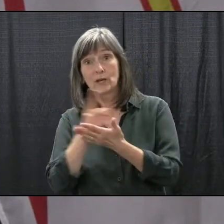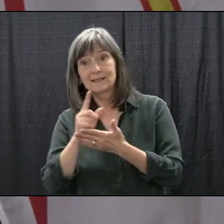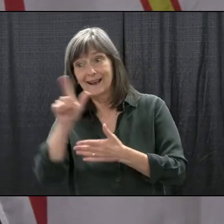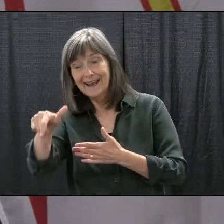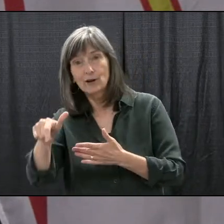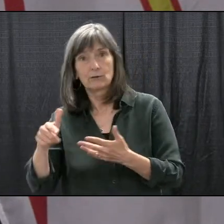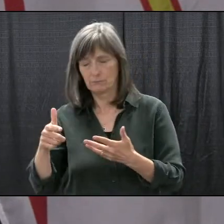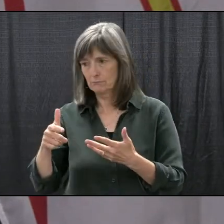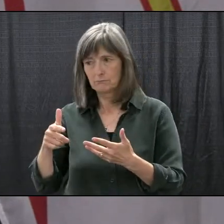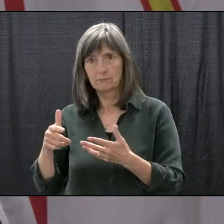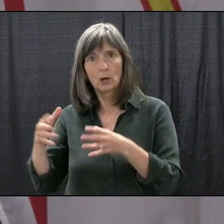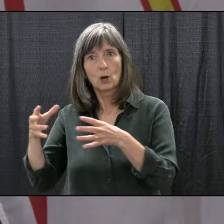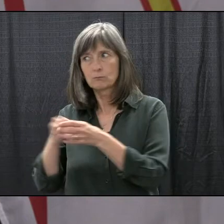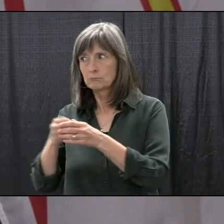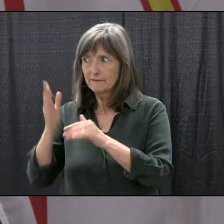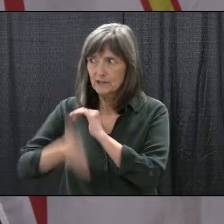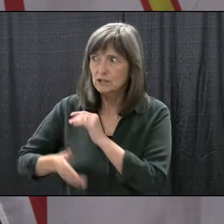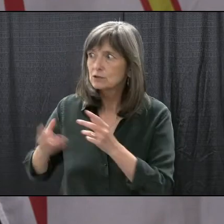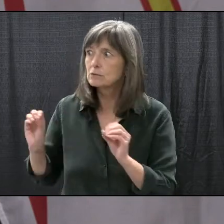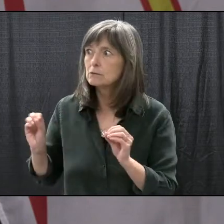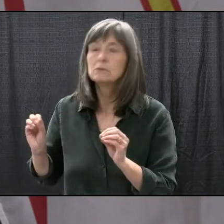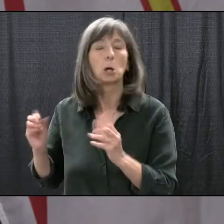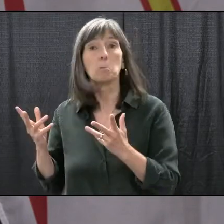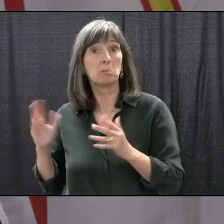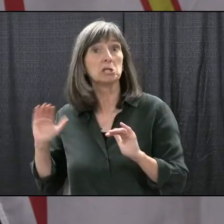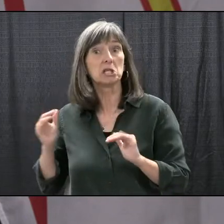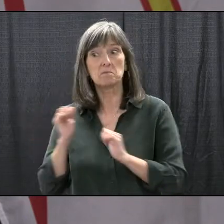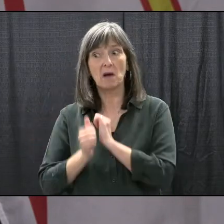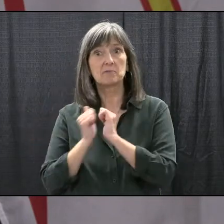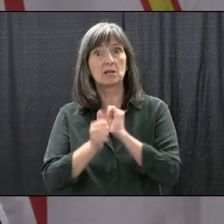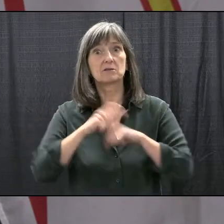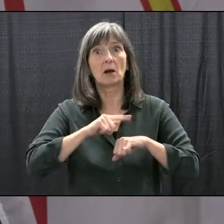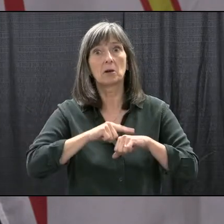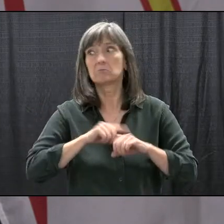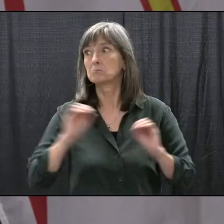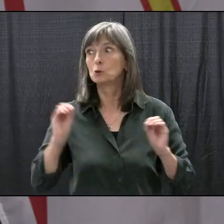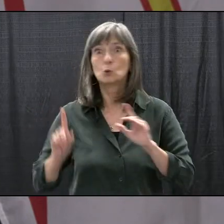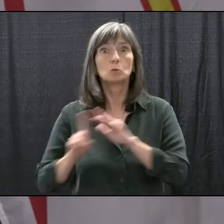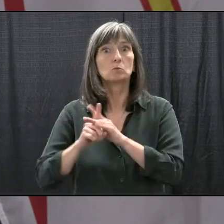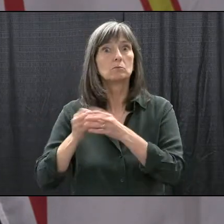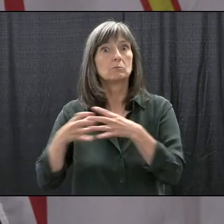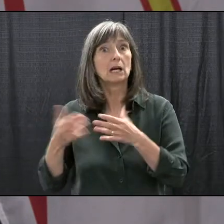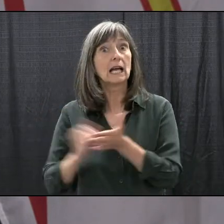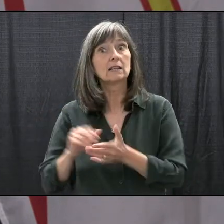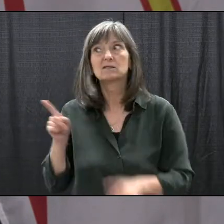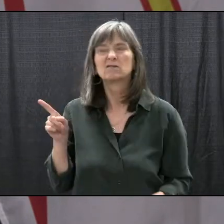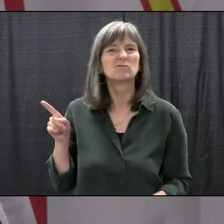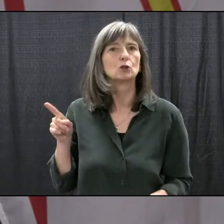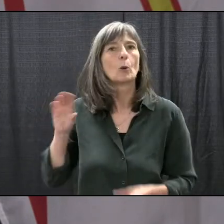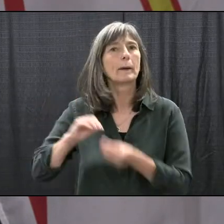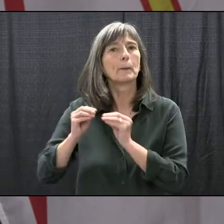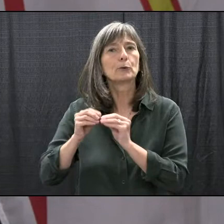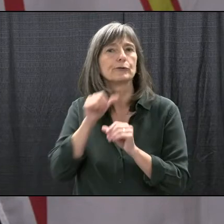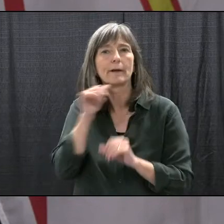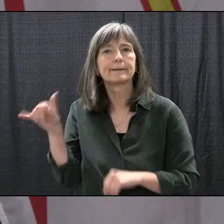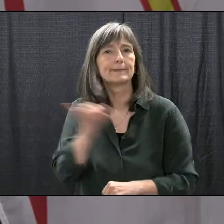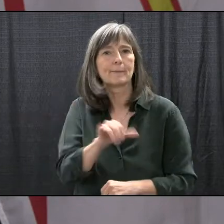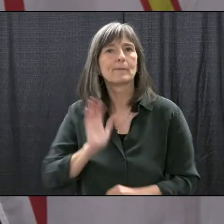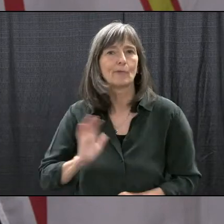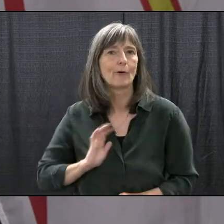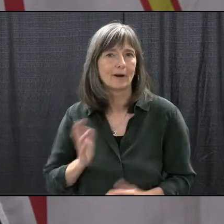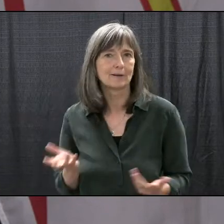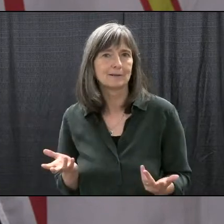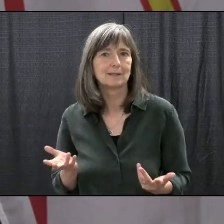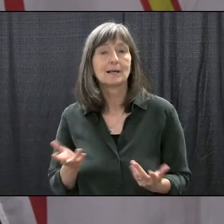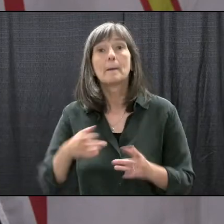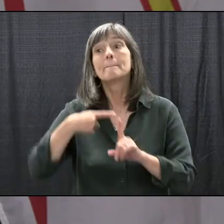yes, we're certainly not seeing that same kind of importation. We're not seeing that same kind of epidemiology, and the vaccination rates